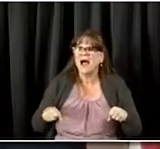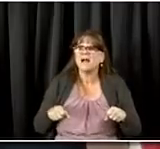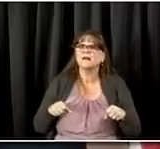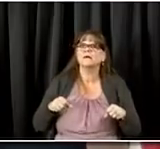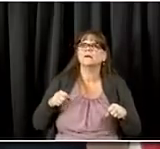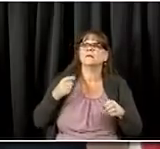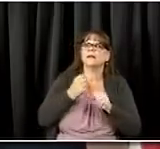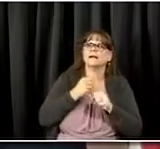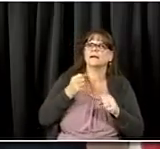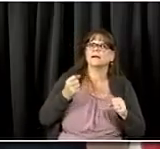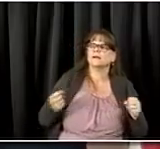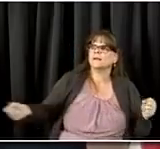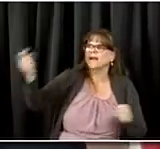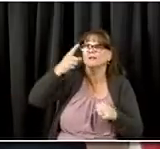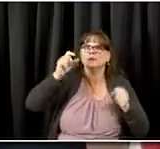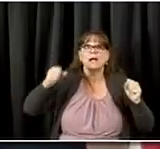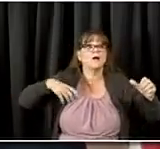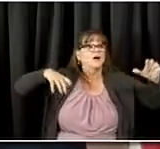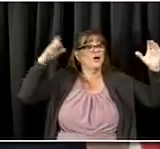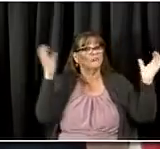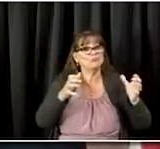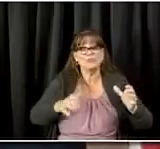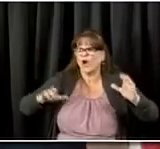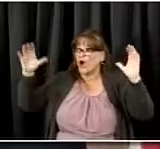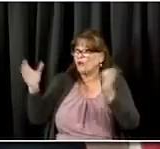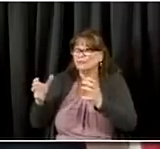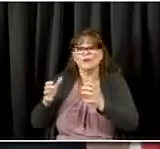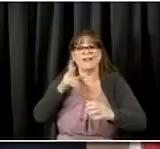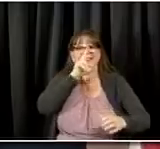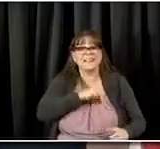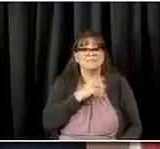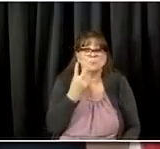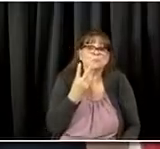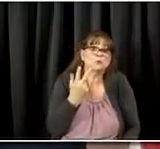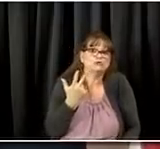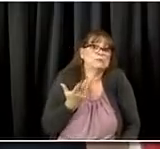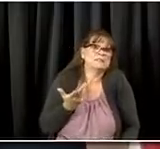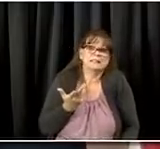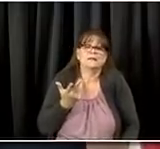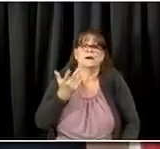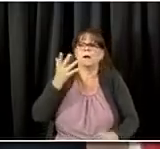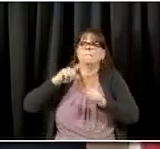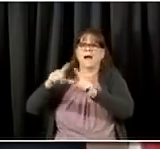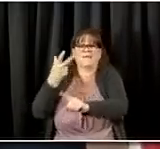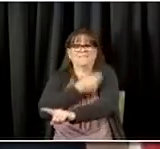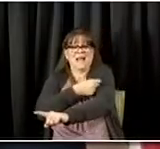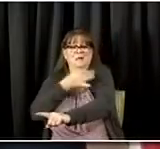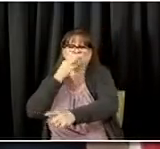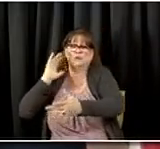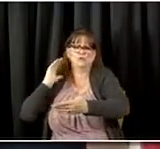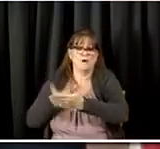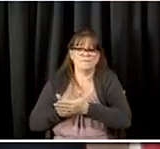one once we're all safely vaccinated and another later next November. I'm grateful